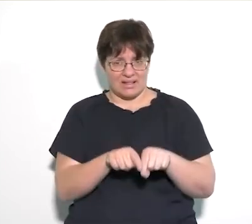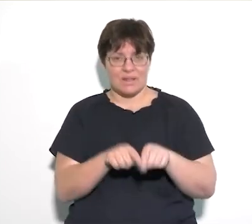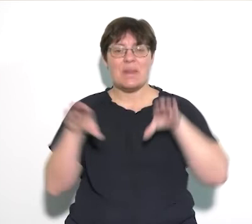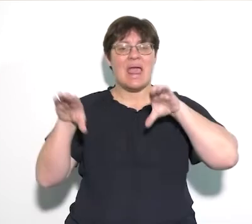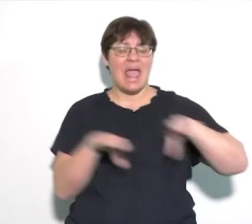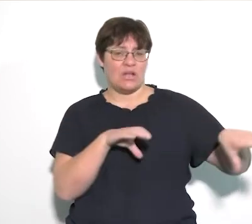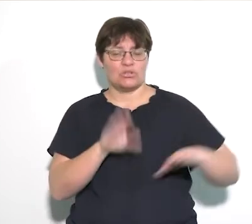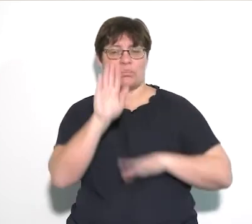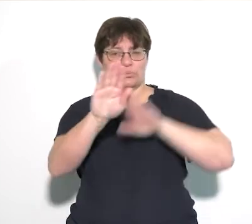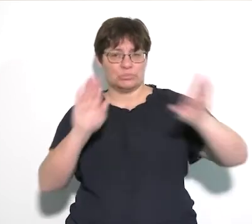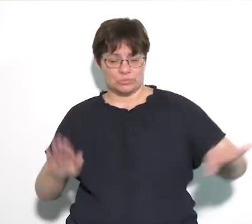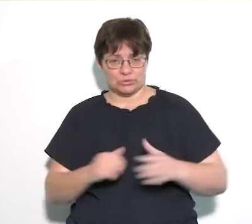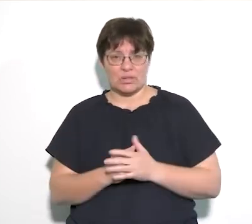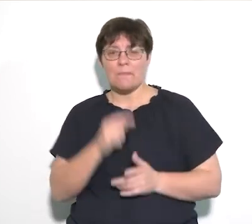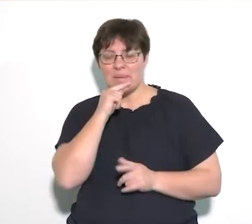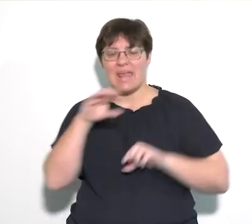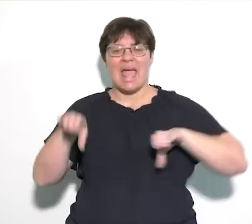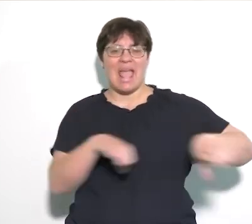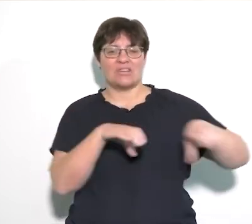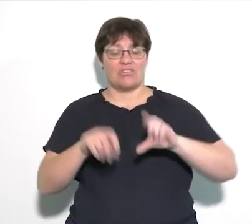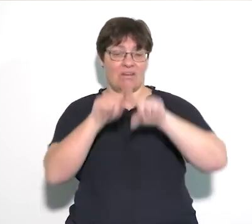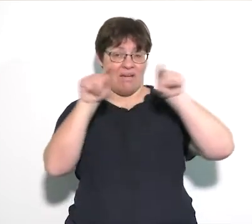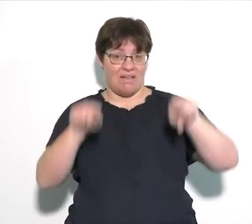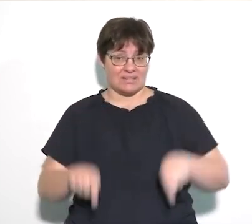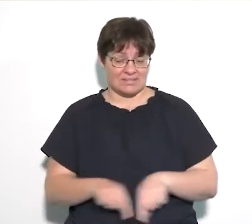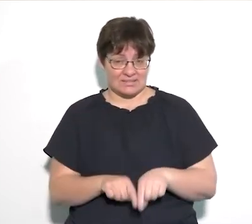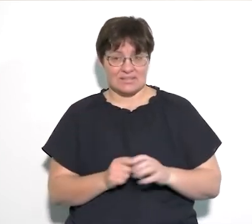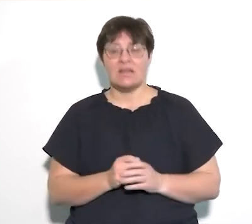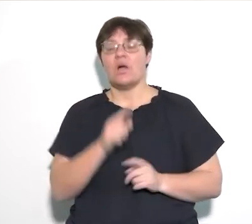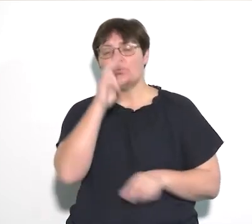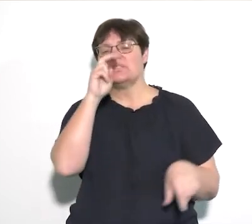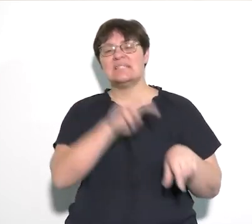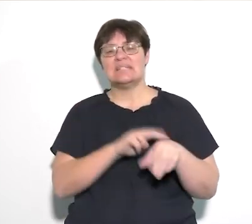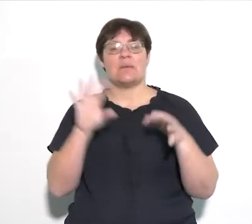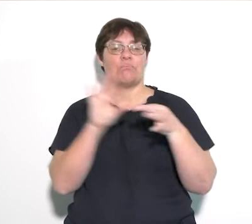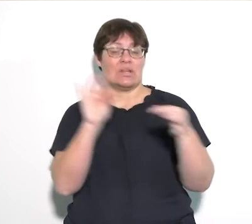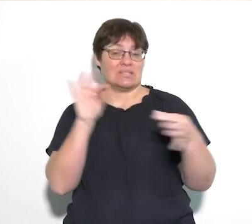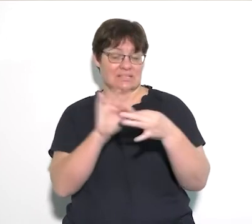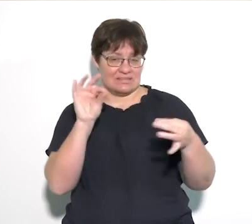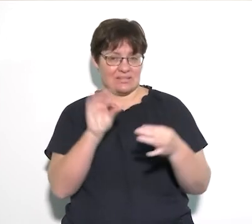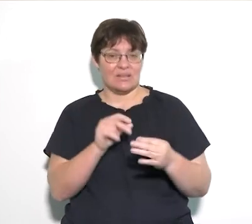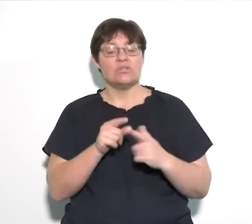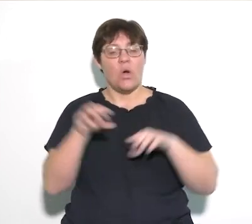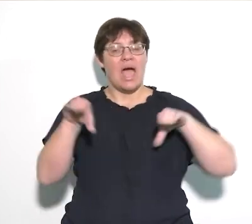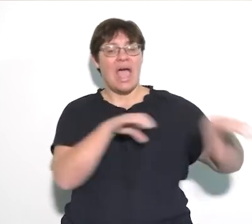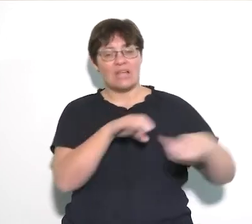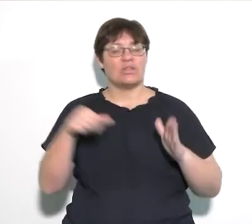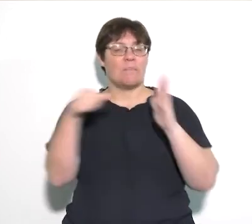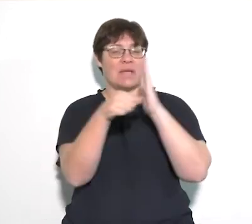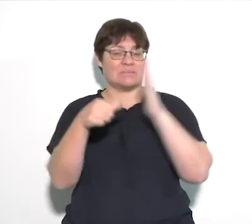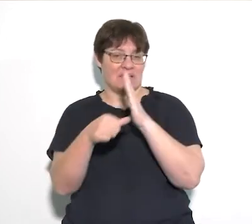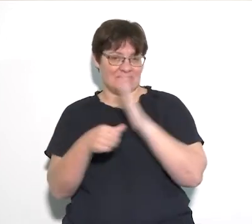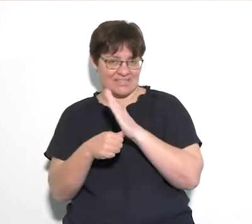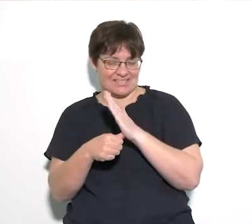that I've put some actions on. I'll call these action cards. And you will need some press stick to paste your